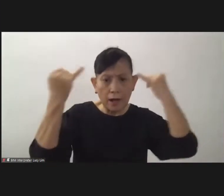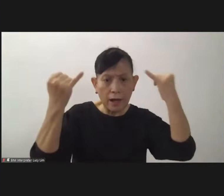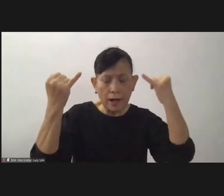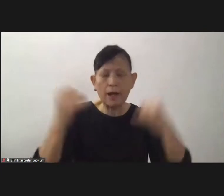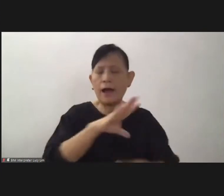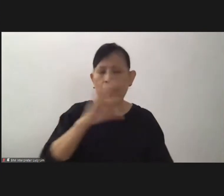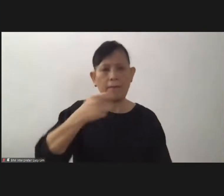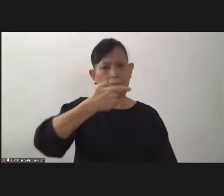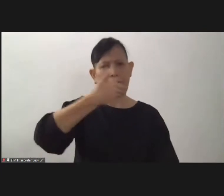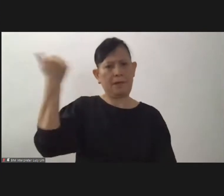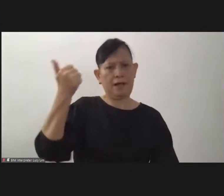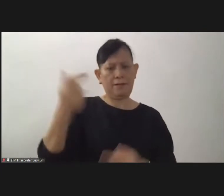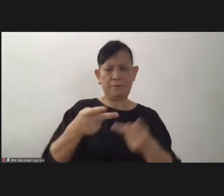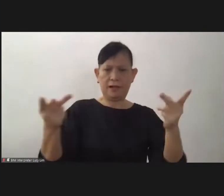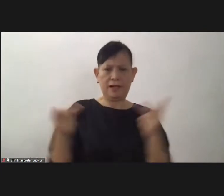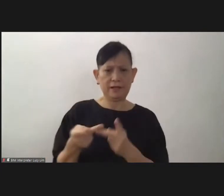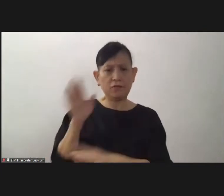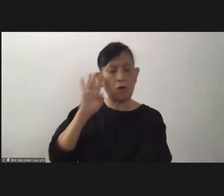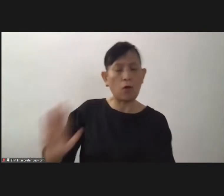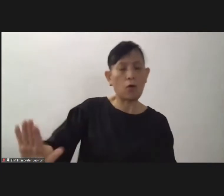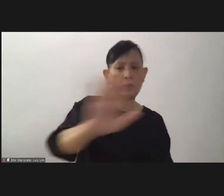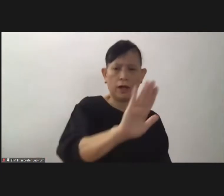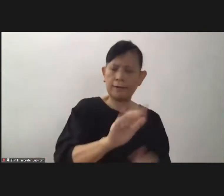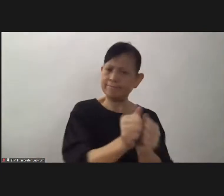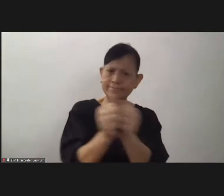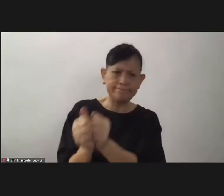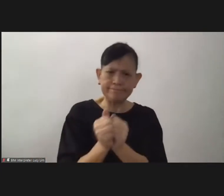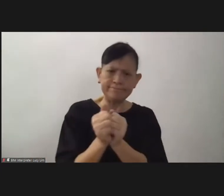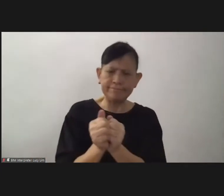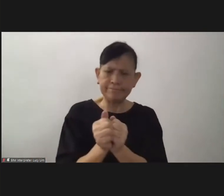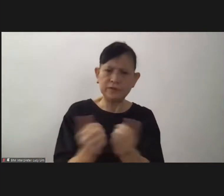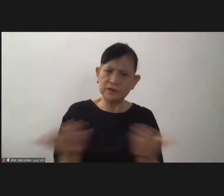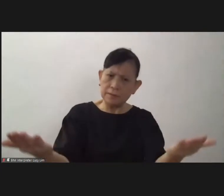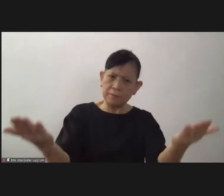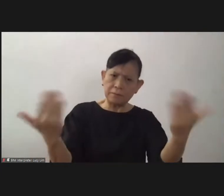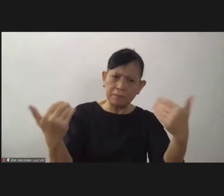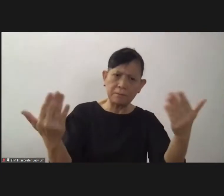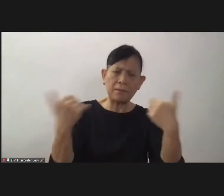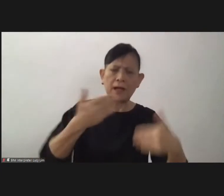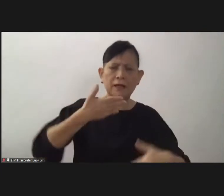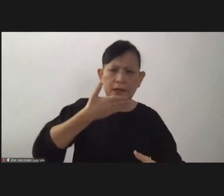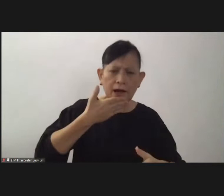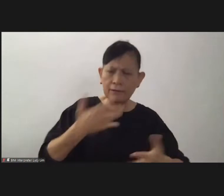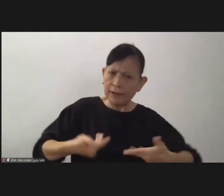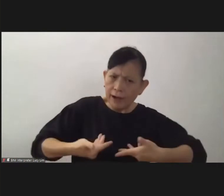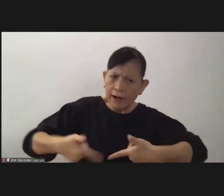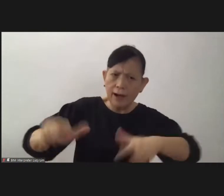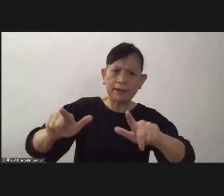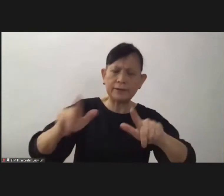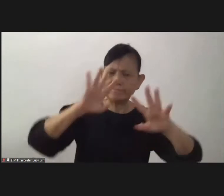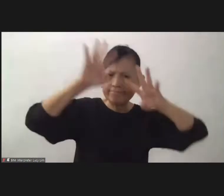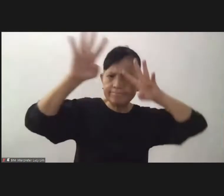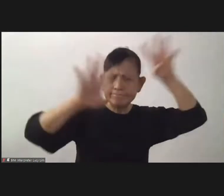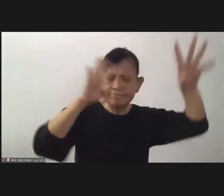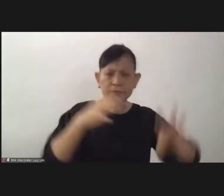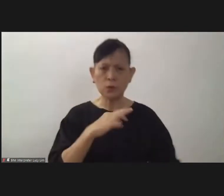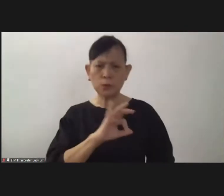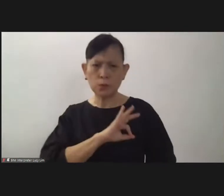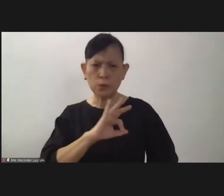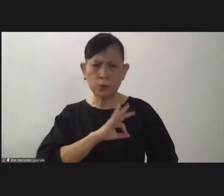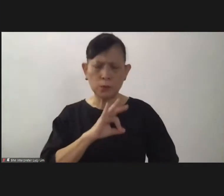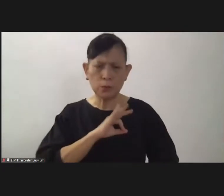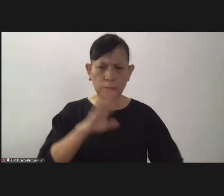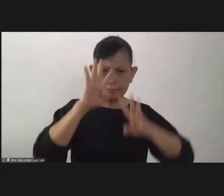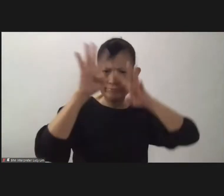better place for all. Let's together allow our youth to be imaginative, curious, and innovative. In fact,